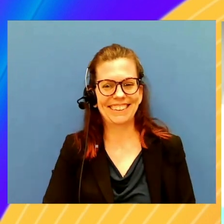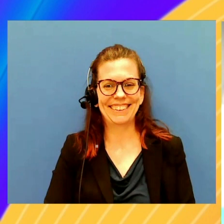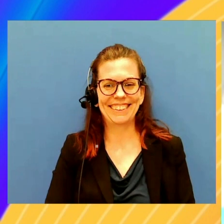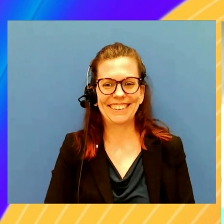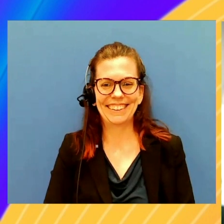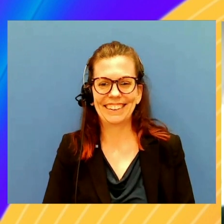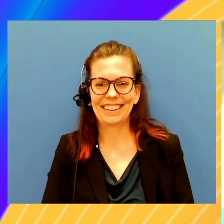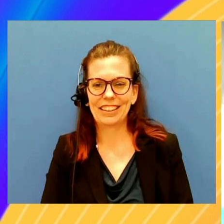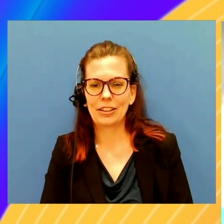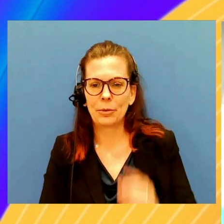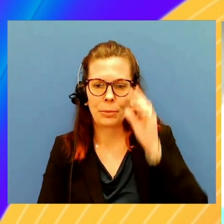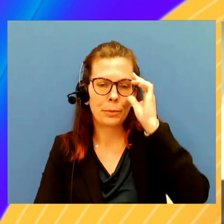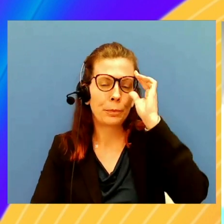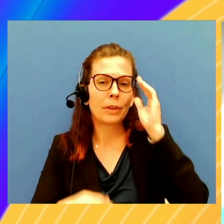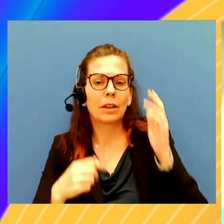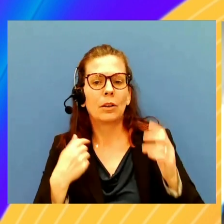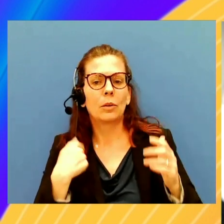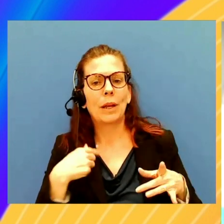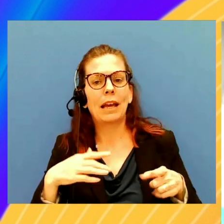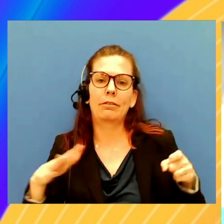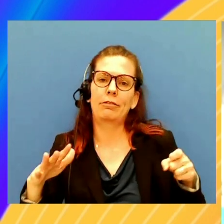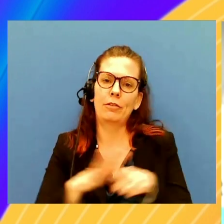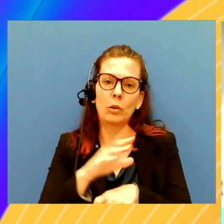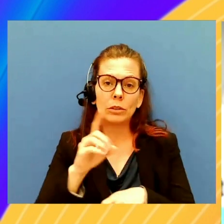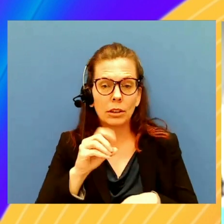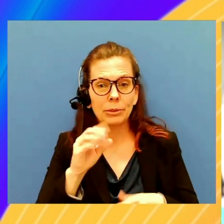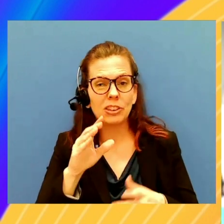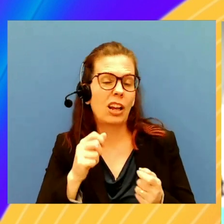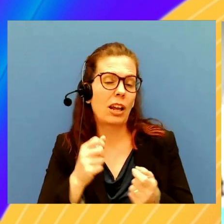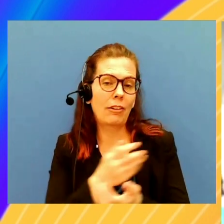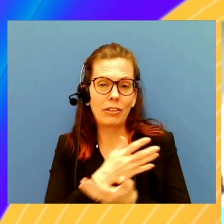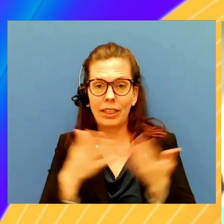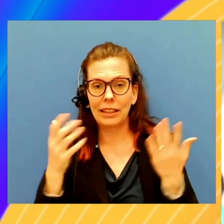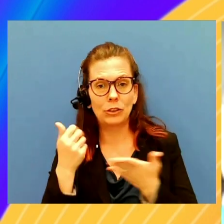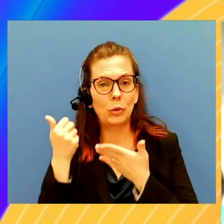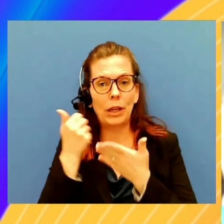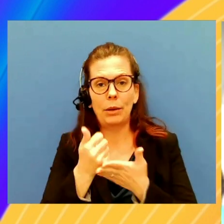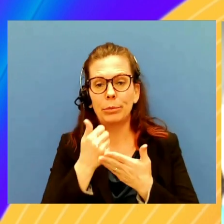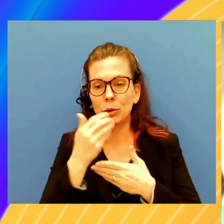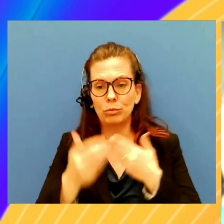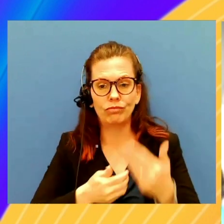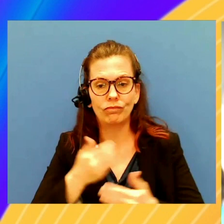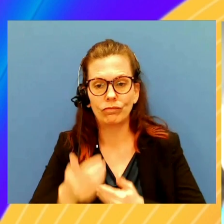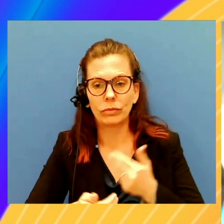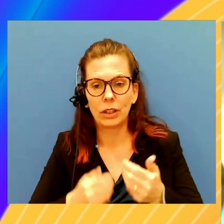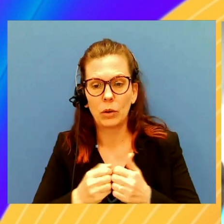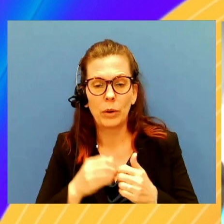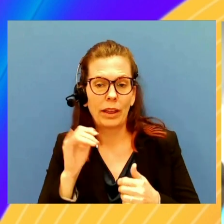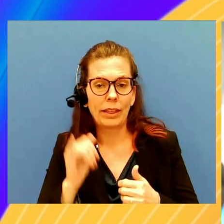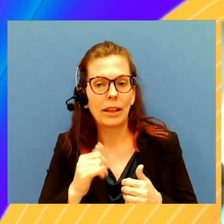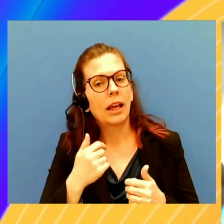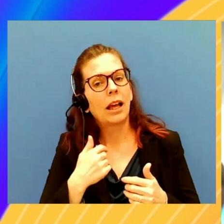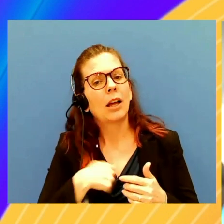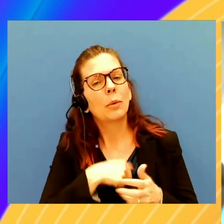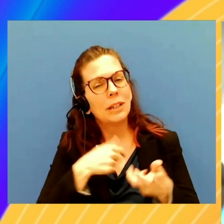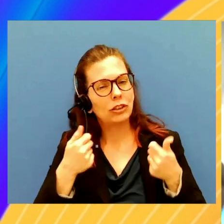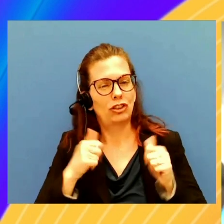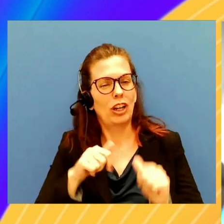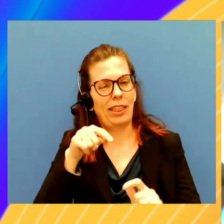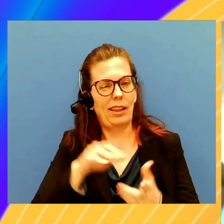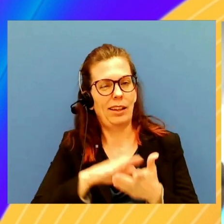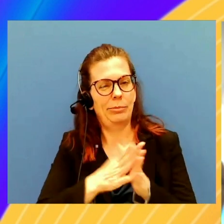and we have like full documentation and everything to help get you started with this. We tried to make it very